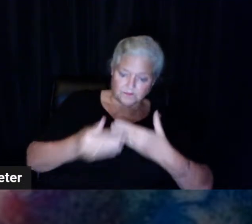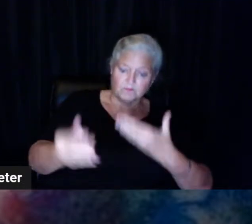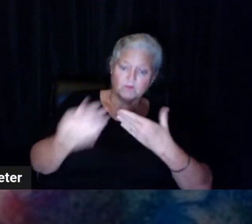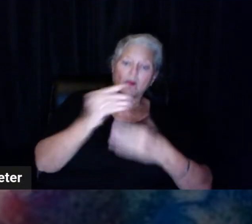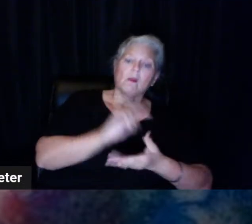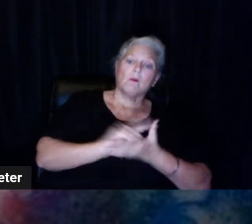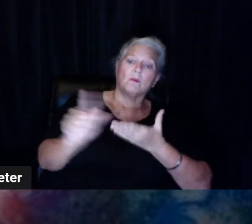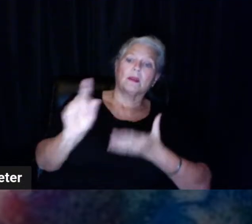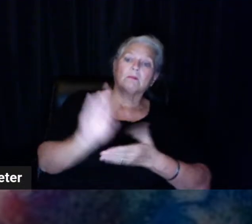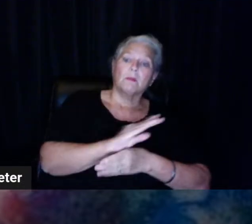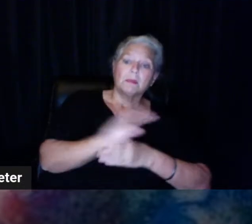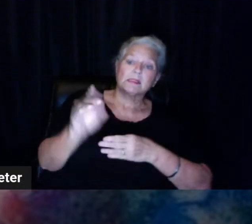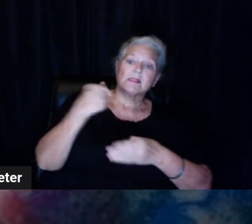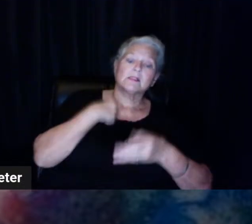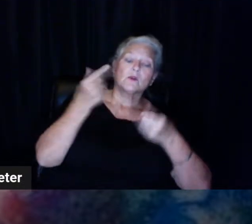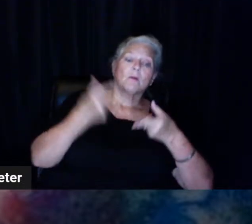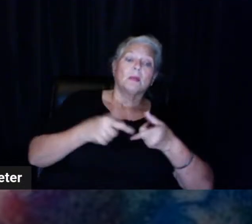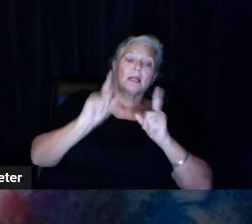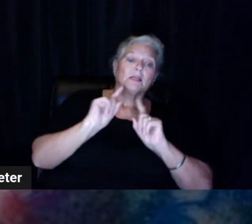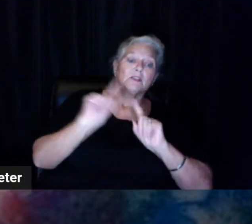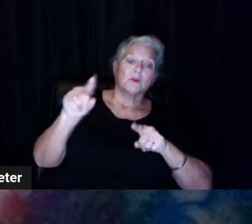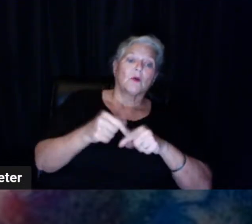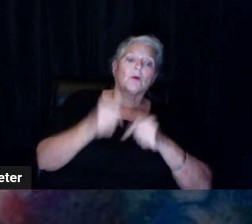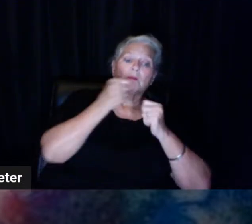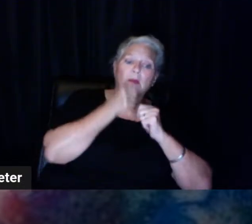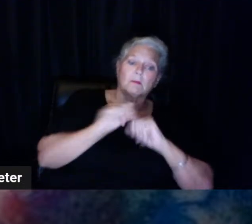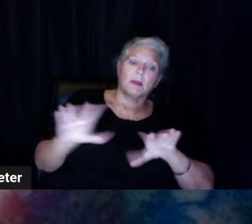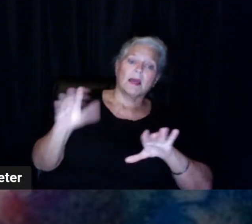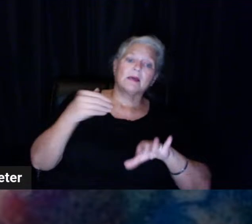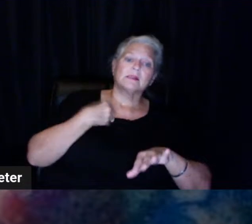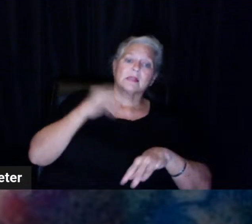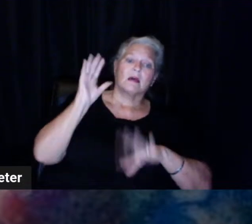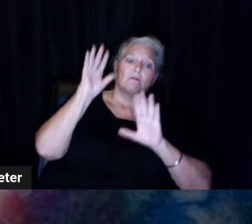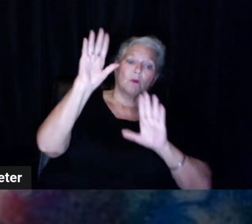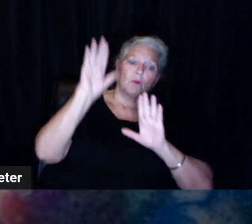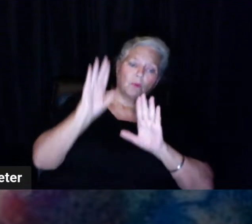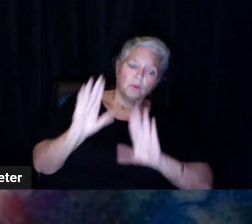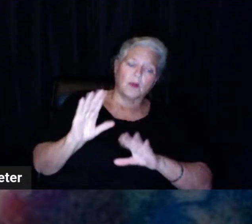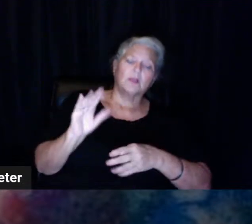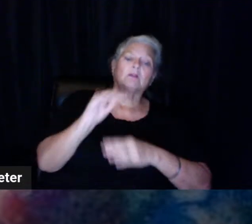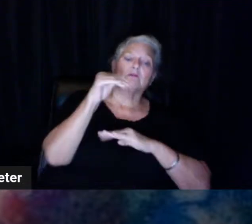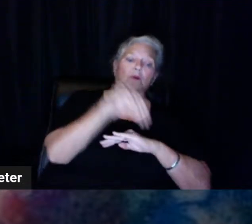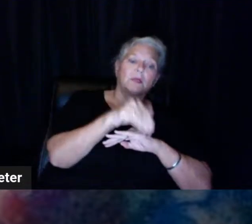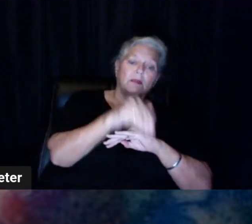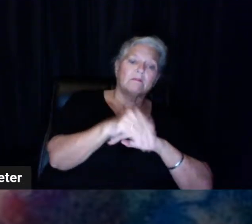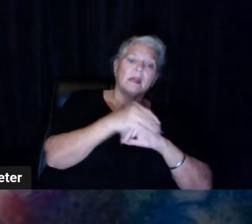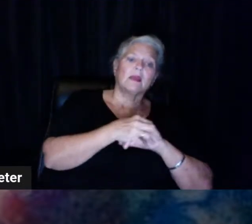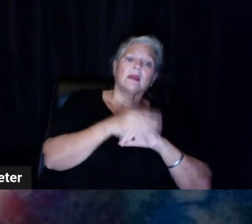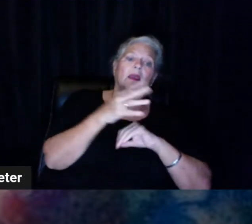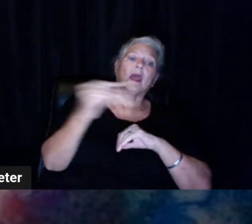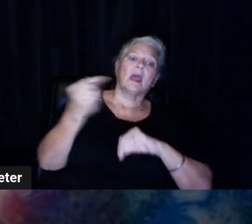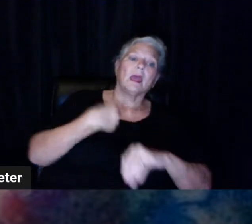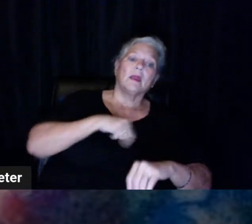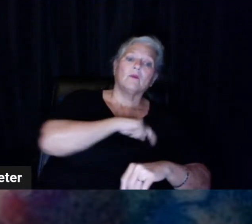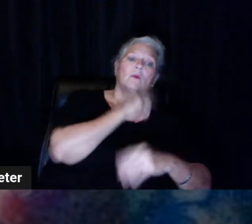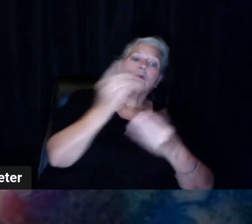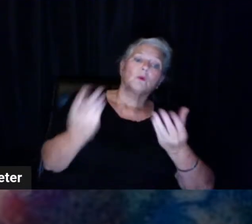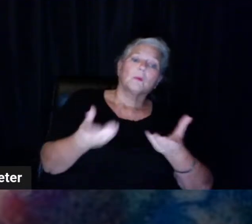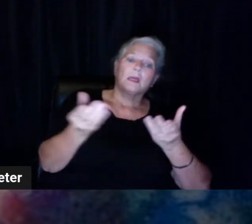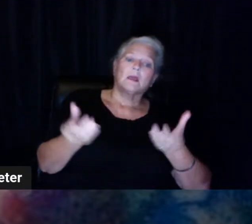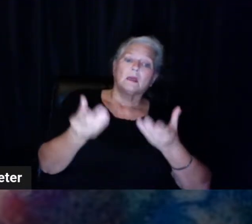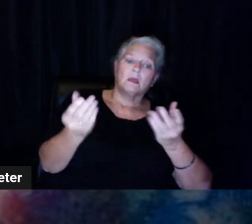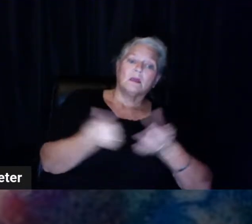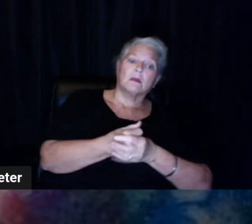going to let y'all go. Y'all be blessed. Have a fabulous evening. And we'll be here